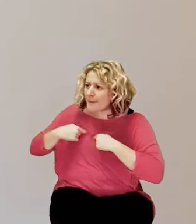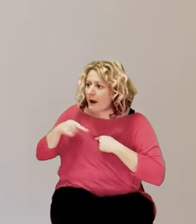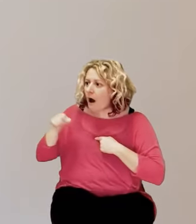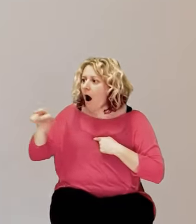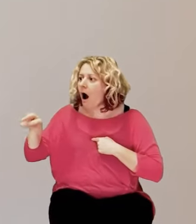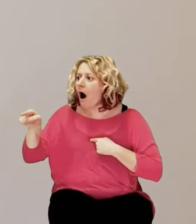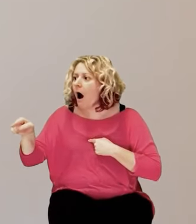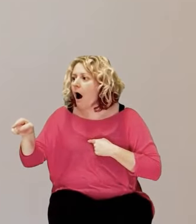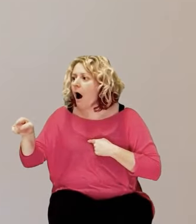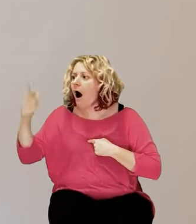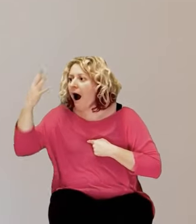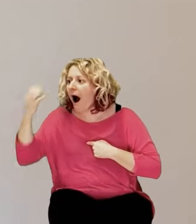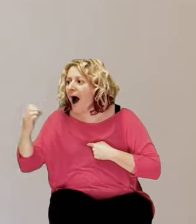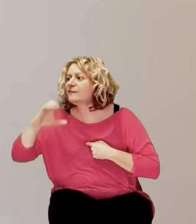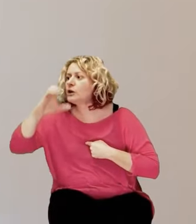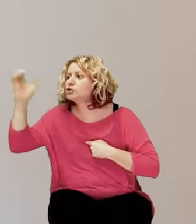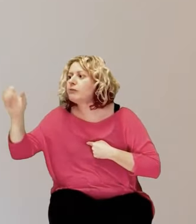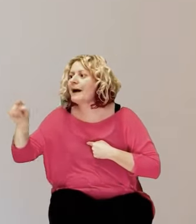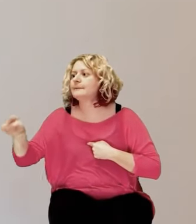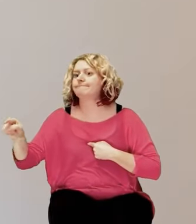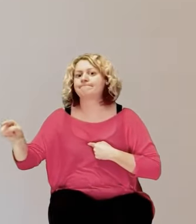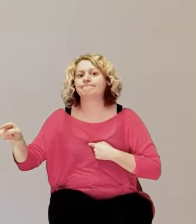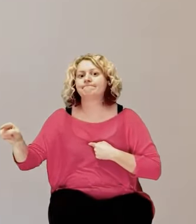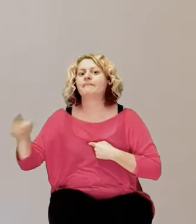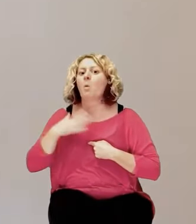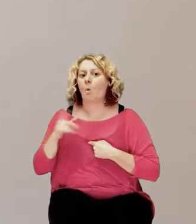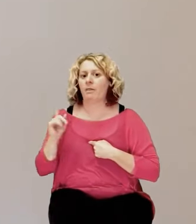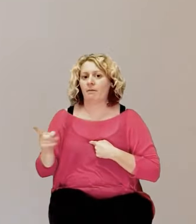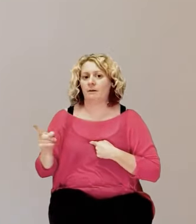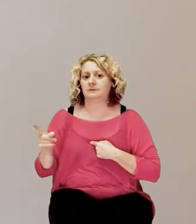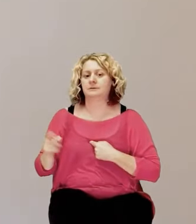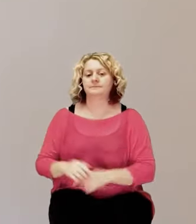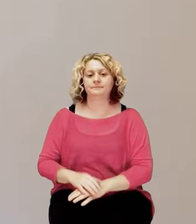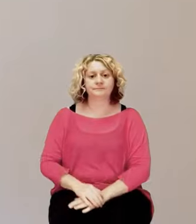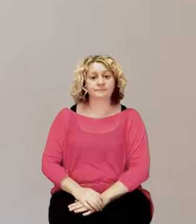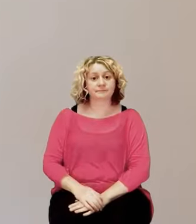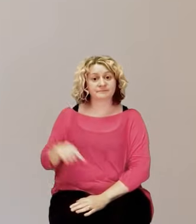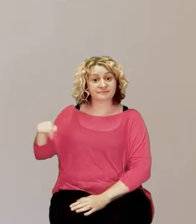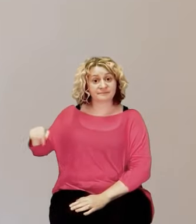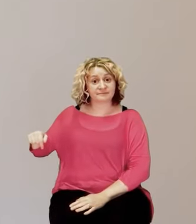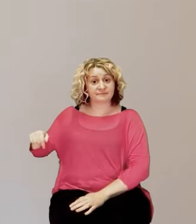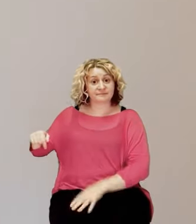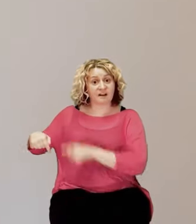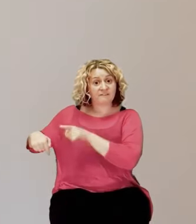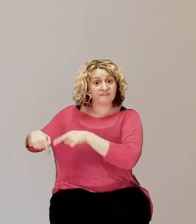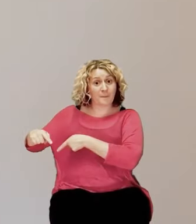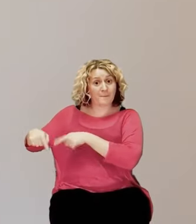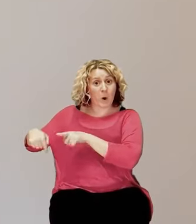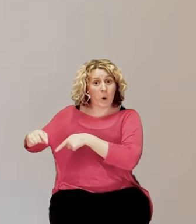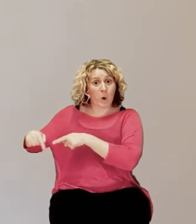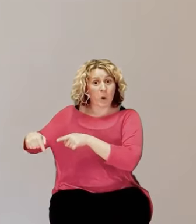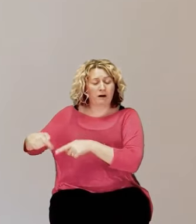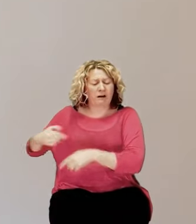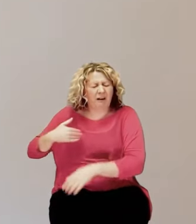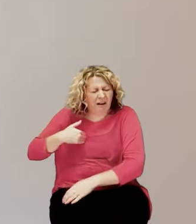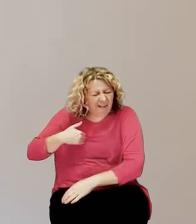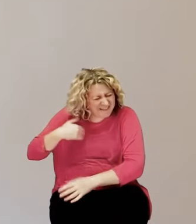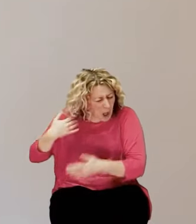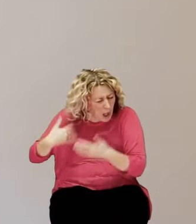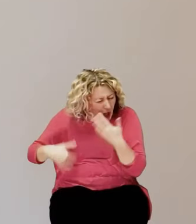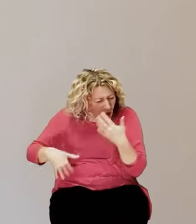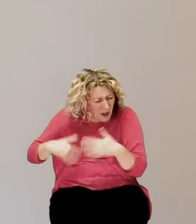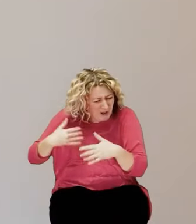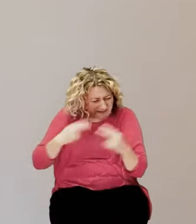Simon was so hurt. He was so hurt on that bus. He needed somebody to help him to